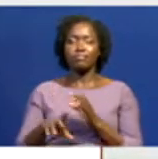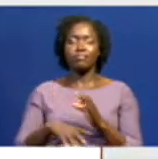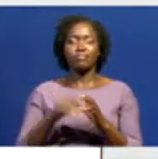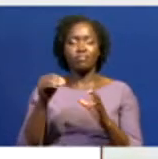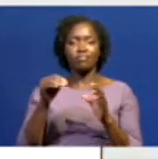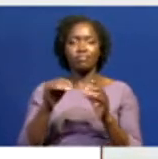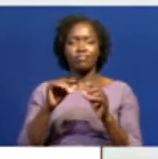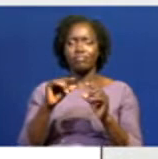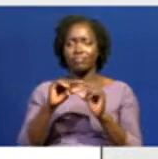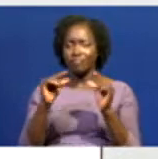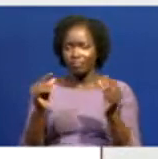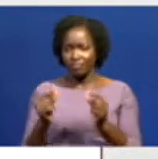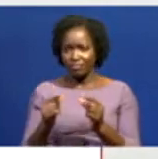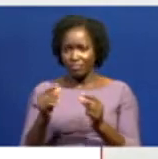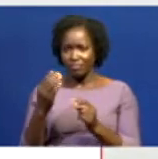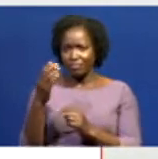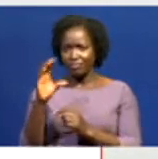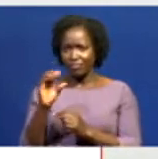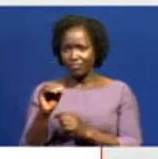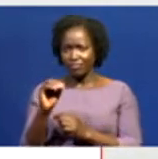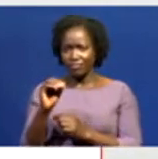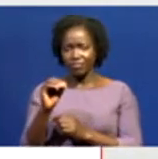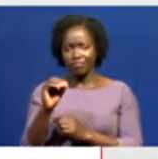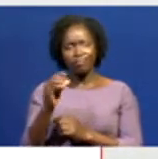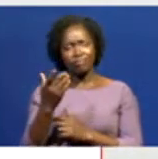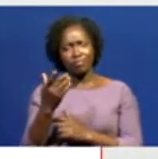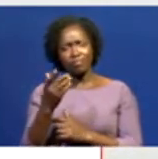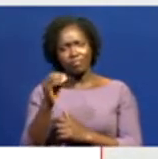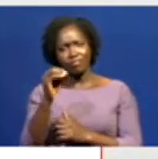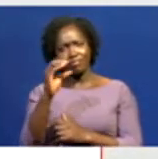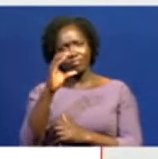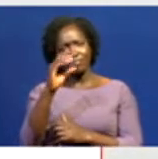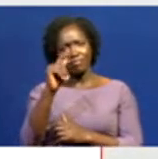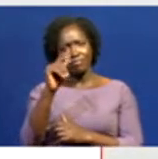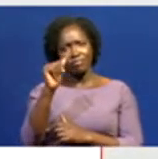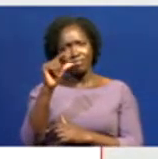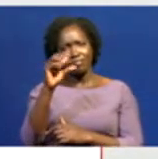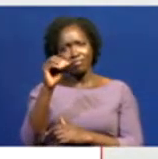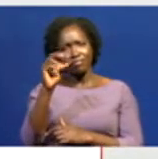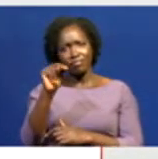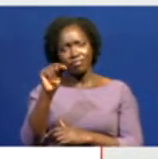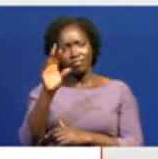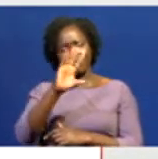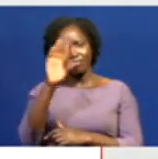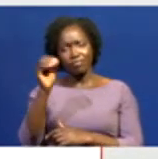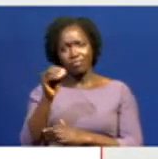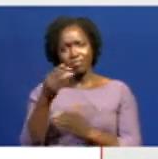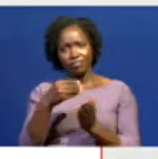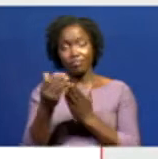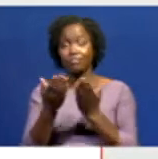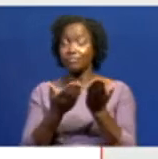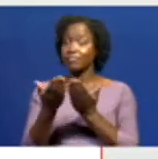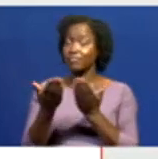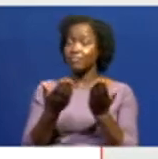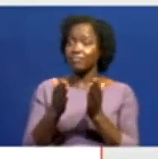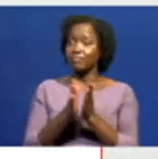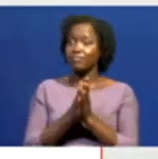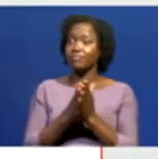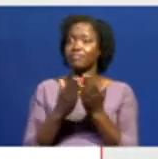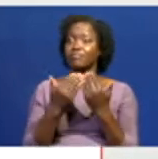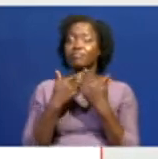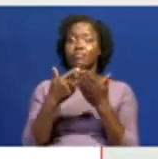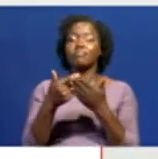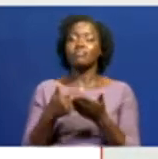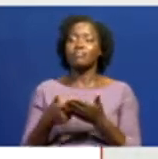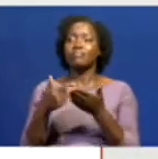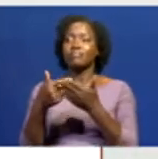group CEO of Octagon. Did I get that right? Octagon Africa Financial Services. And we were just having that